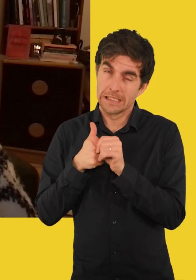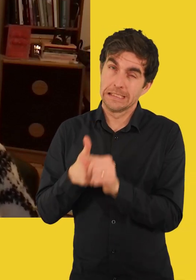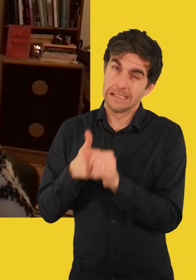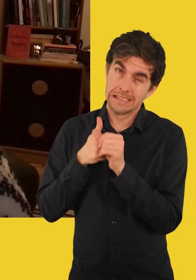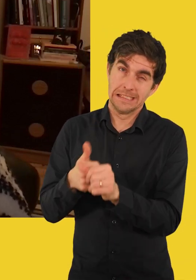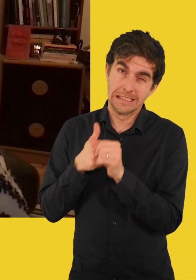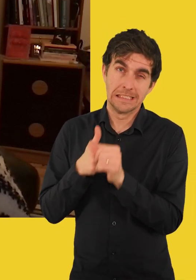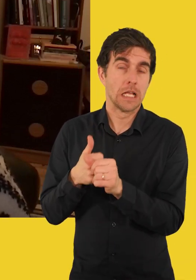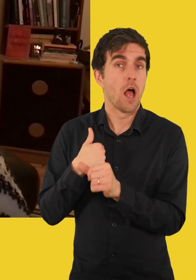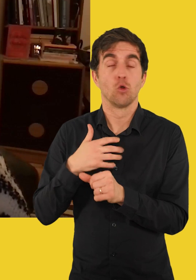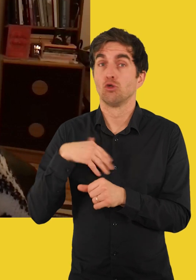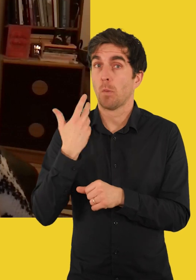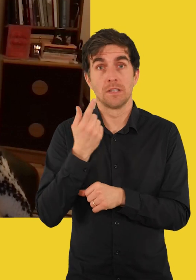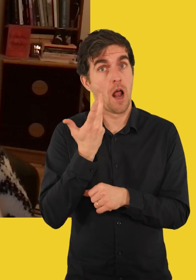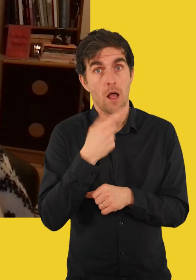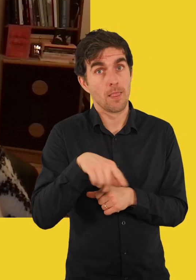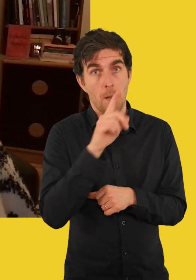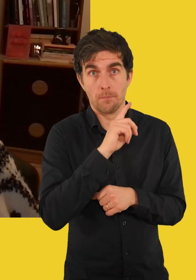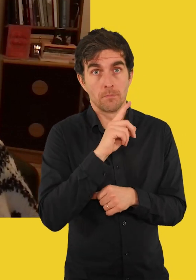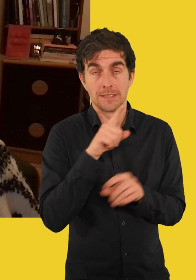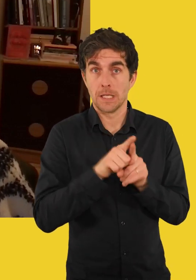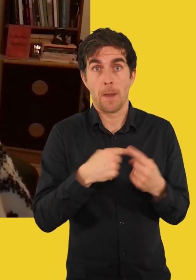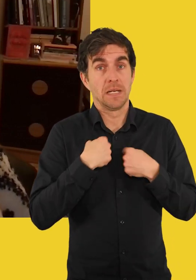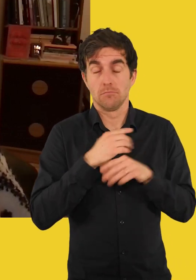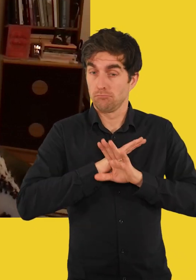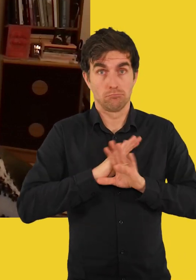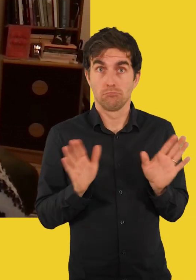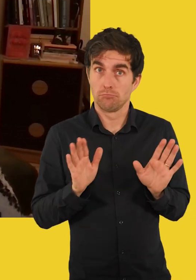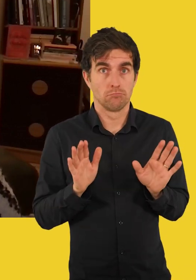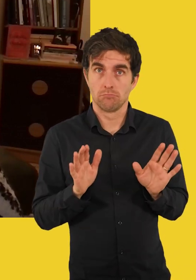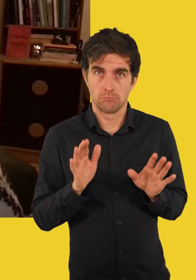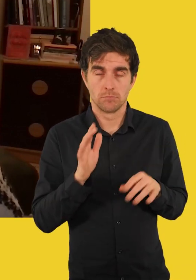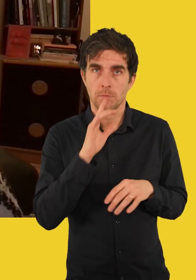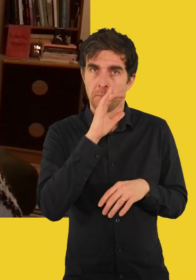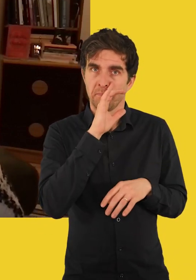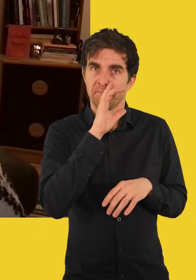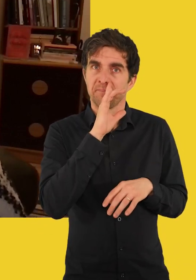it's an emotional one. So I just didn't want anyone else to go through what we went through.